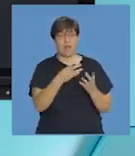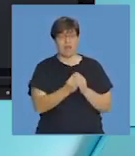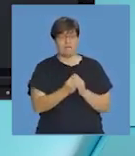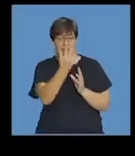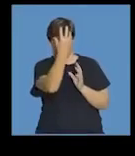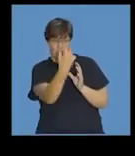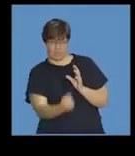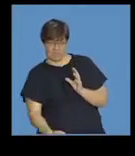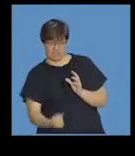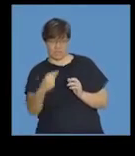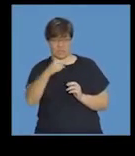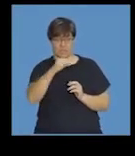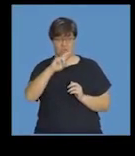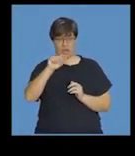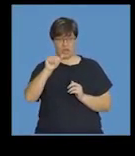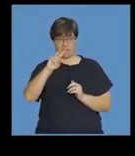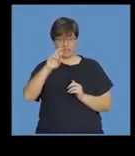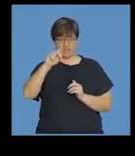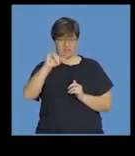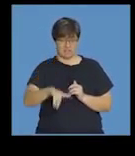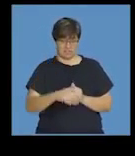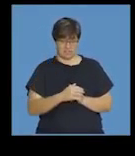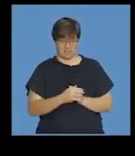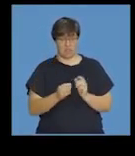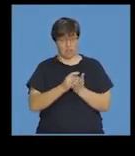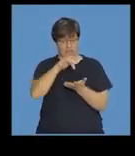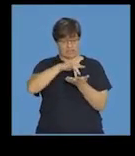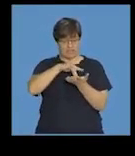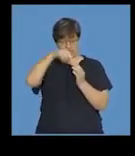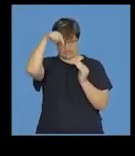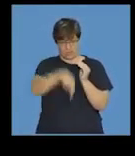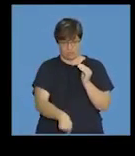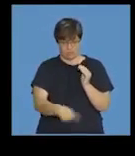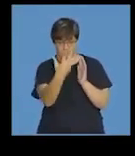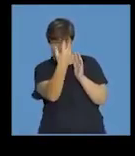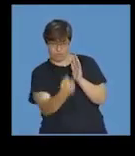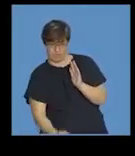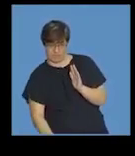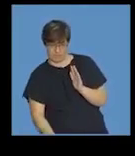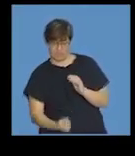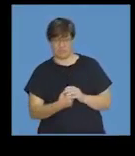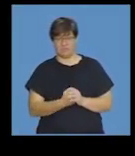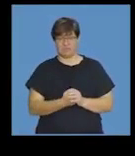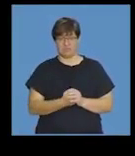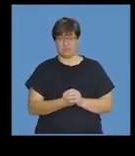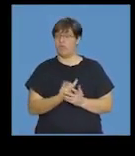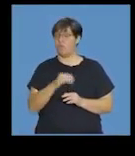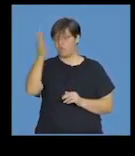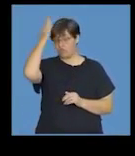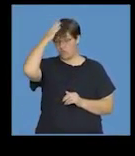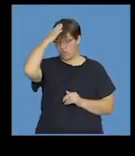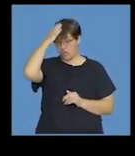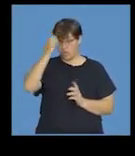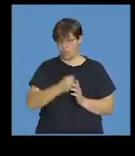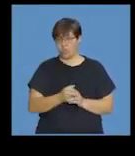gravity. Gravity goes from the center down. Okay, we know there's